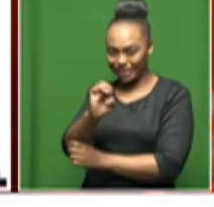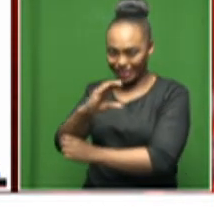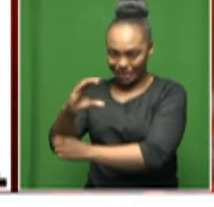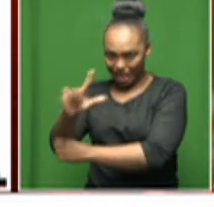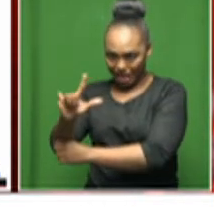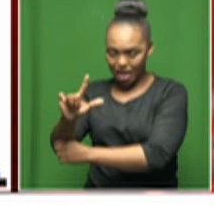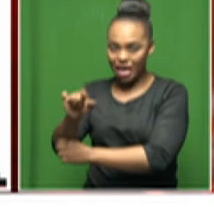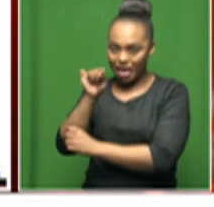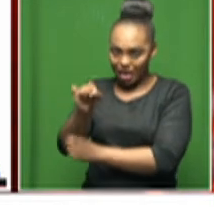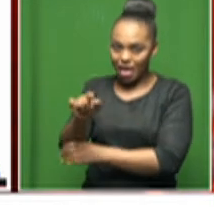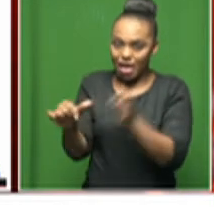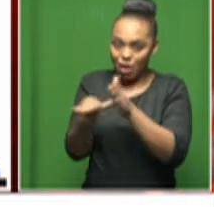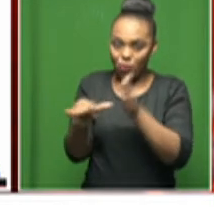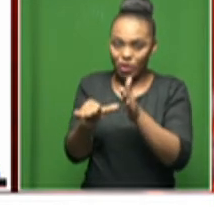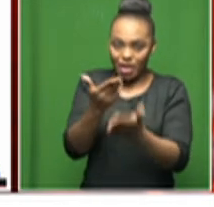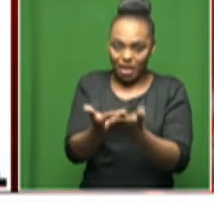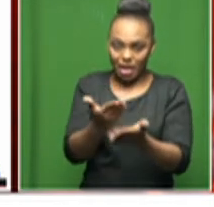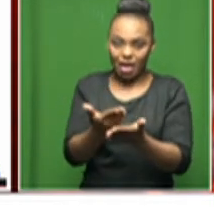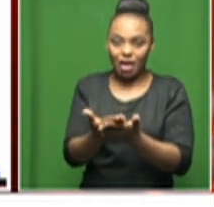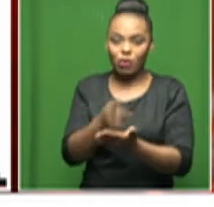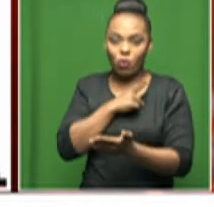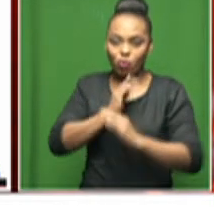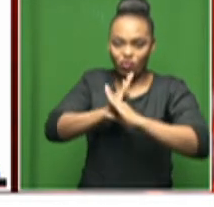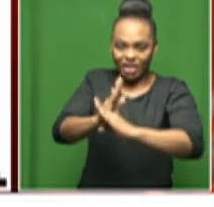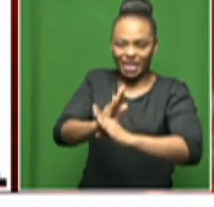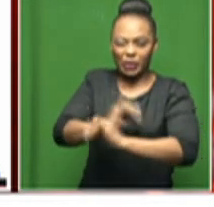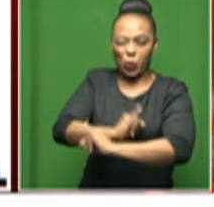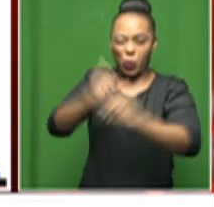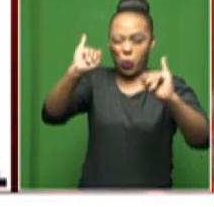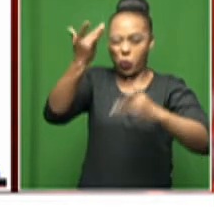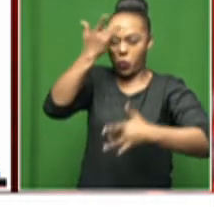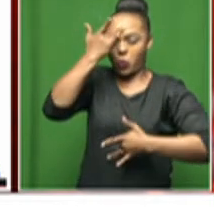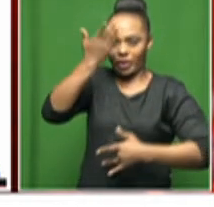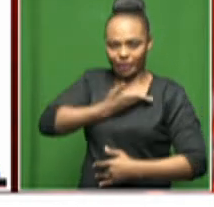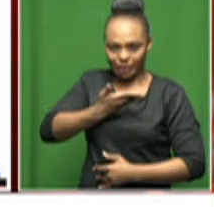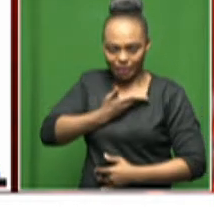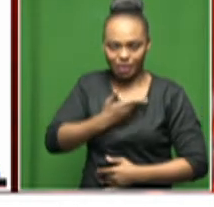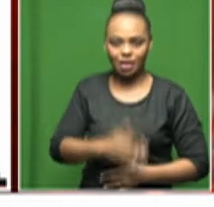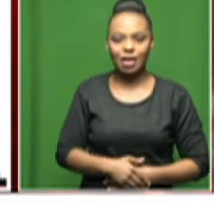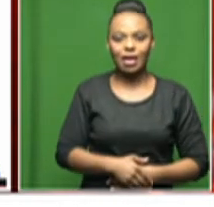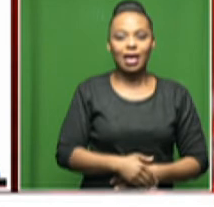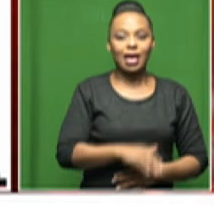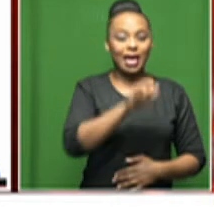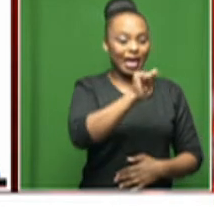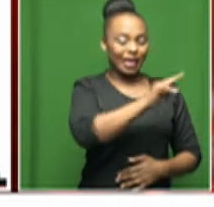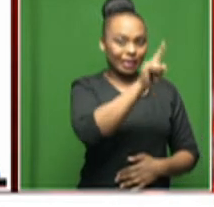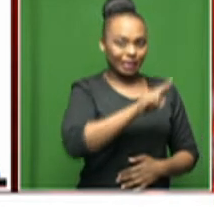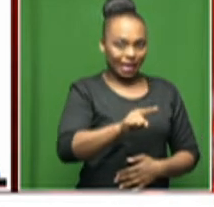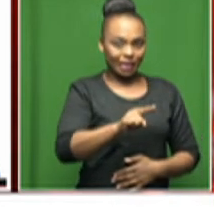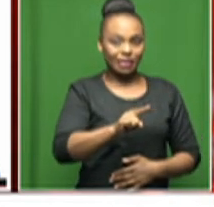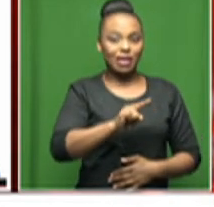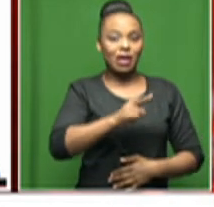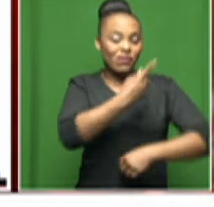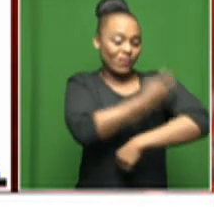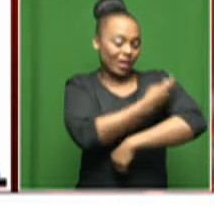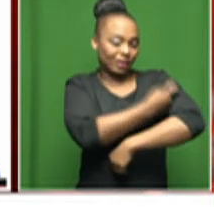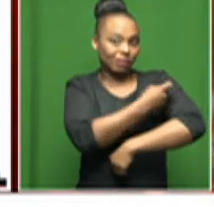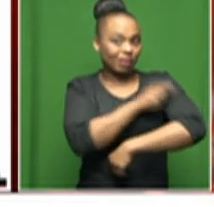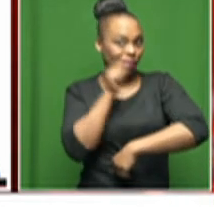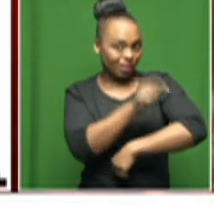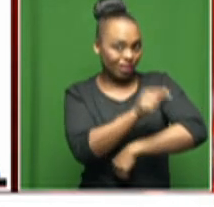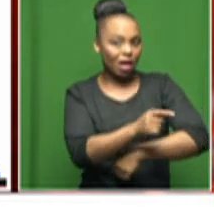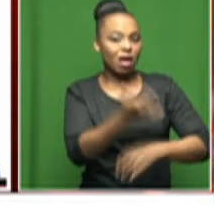especially important in terms of protecting against severe disease. So with the AstraZeneca vaccine, it is known to be able